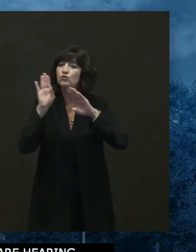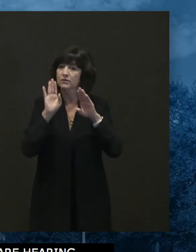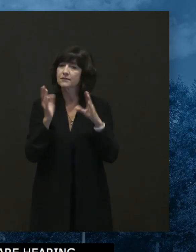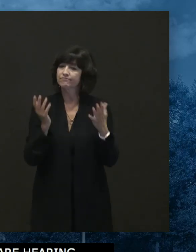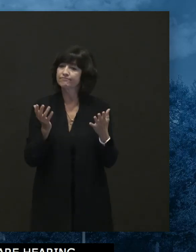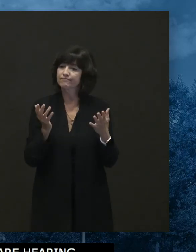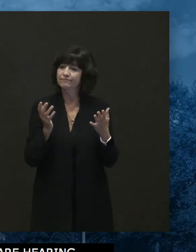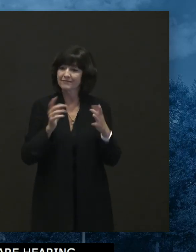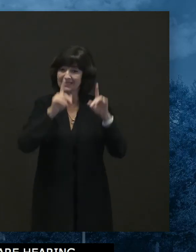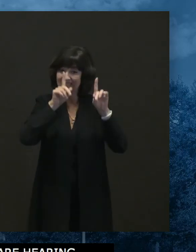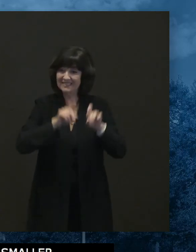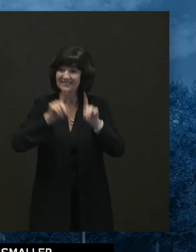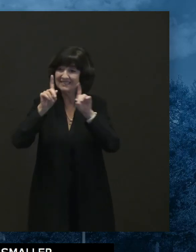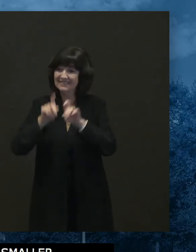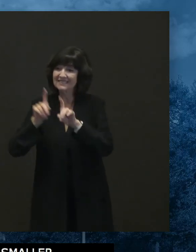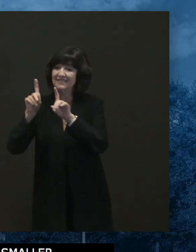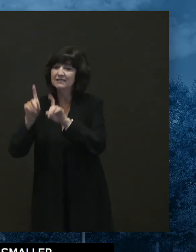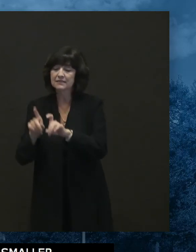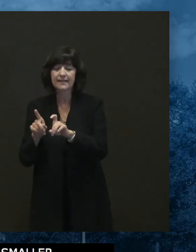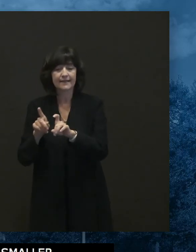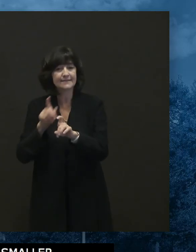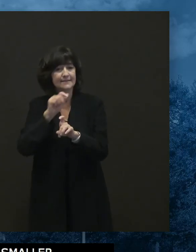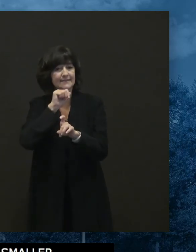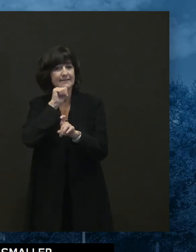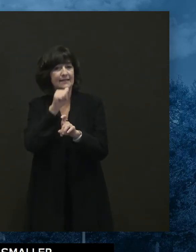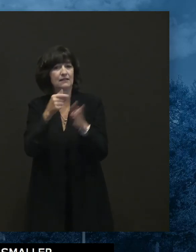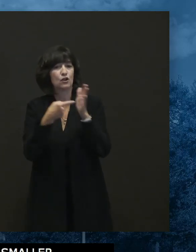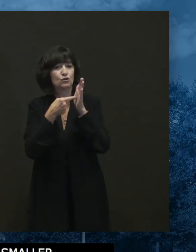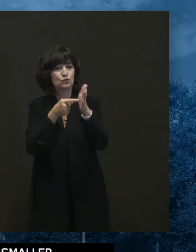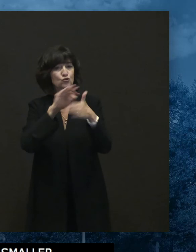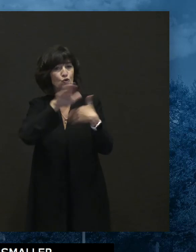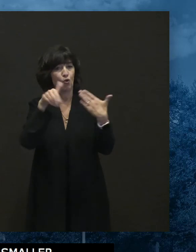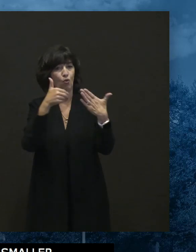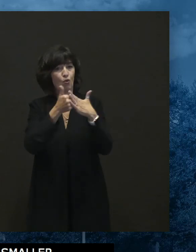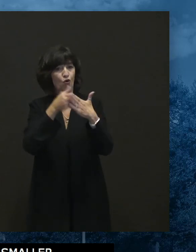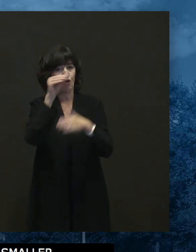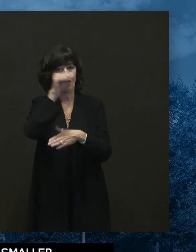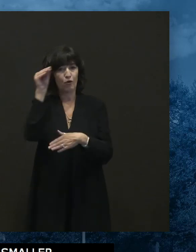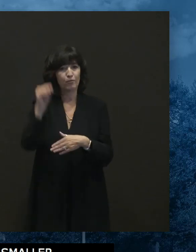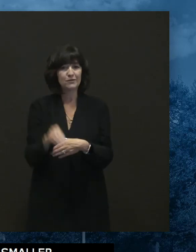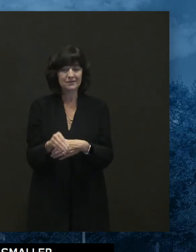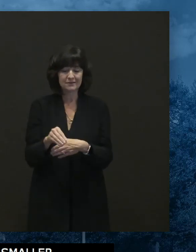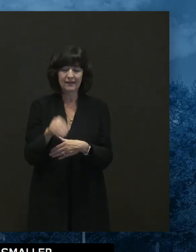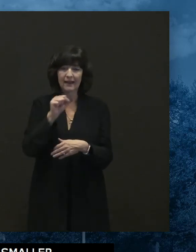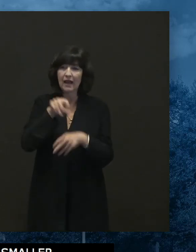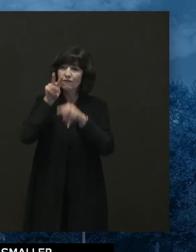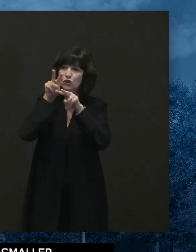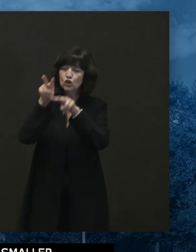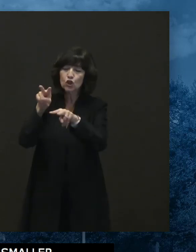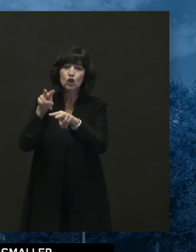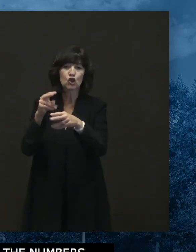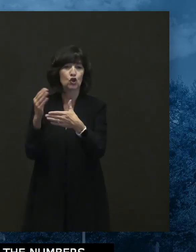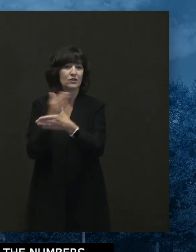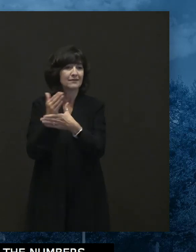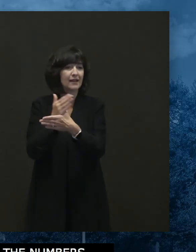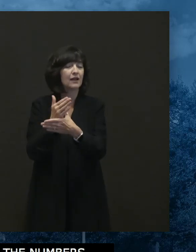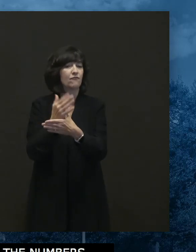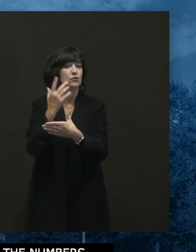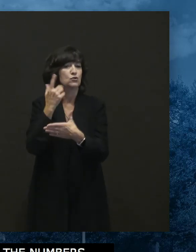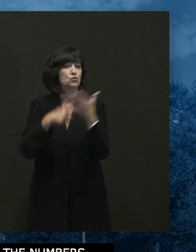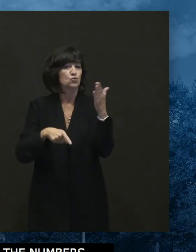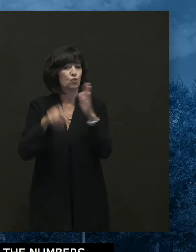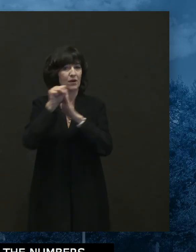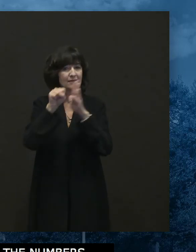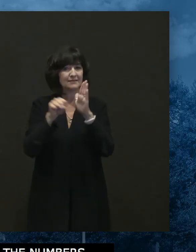that, your testing is not as consistent. You really have to take that 7-day moving average and the statewide perspective, and